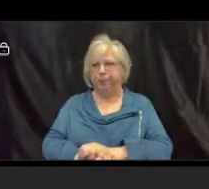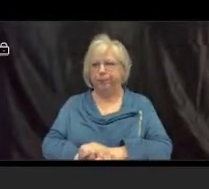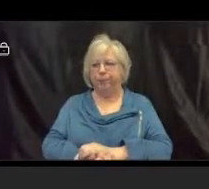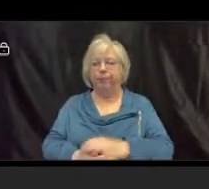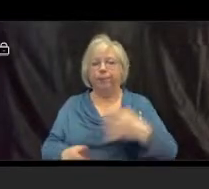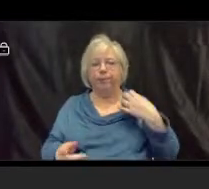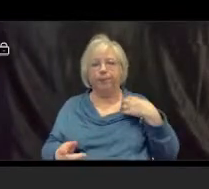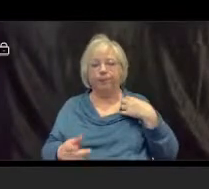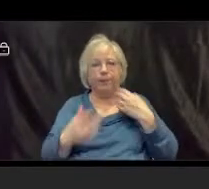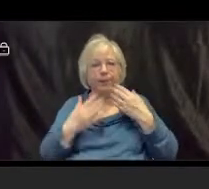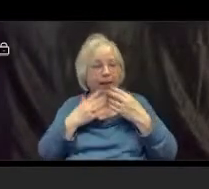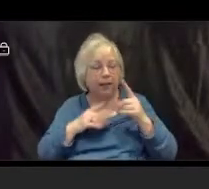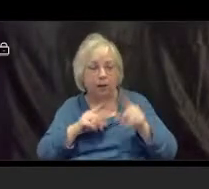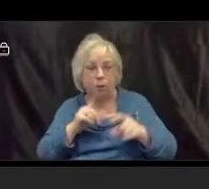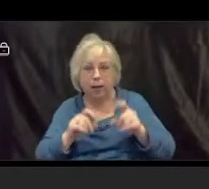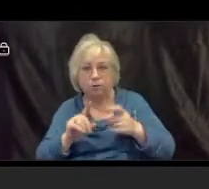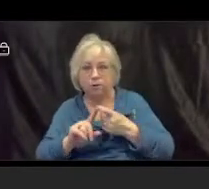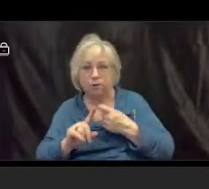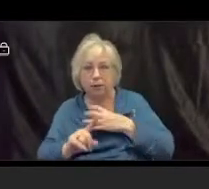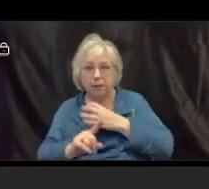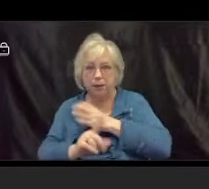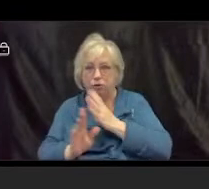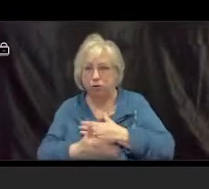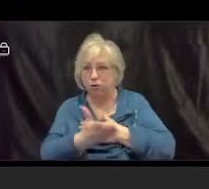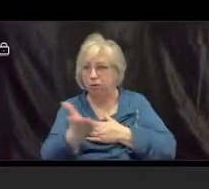Thank you. I'll entertain any questions from commissioners.